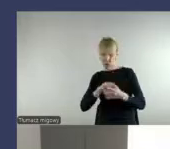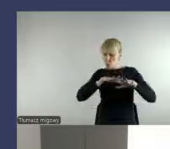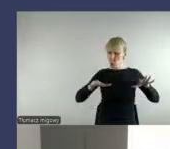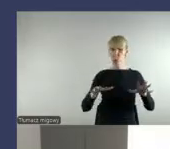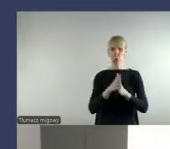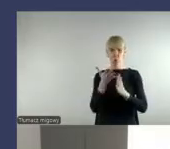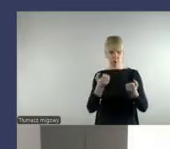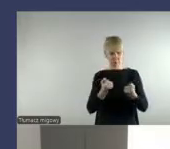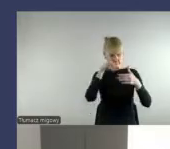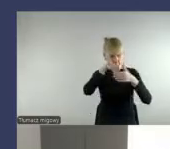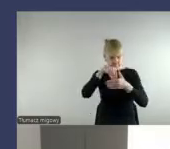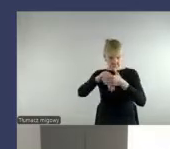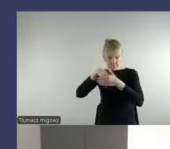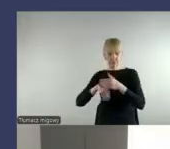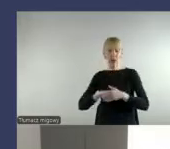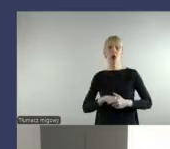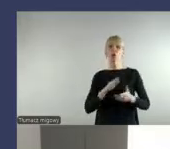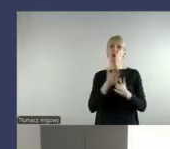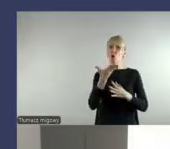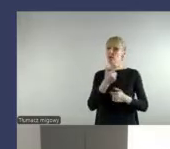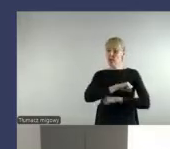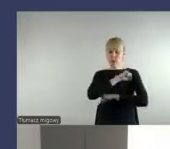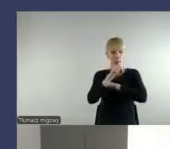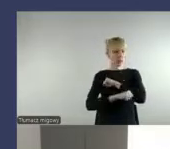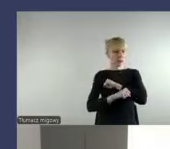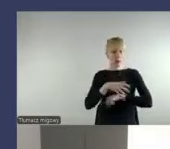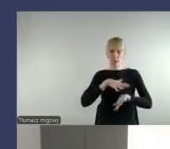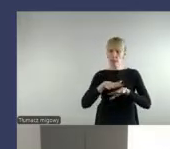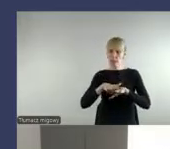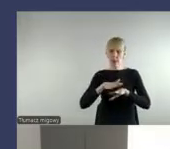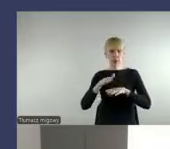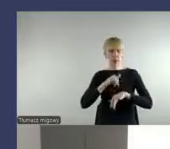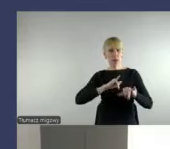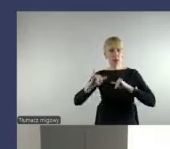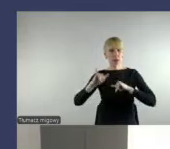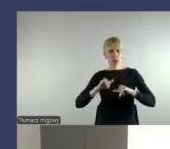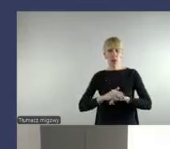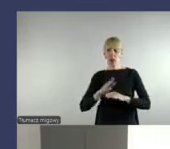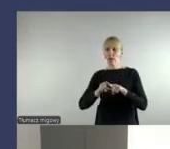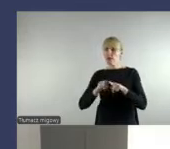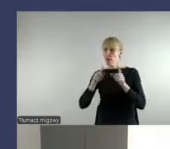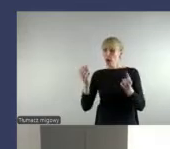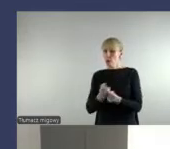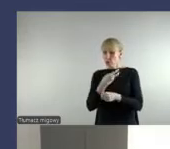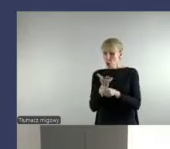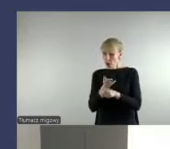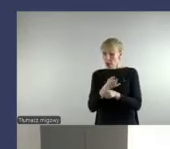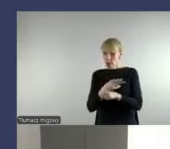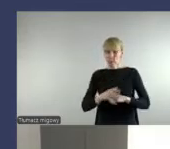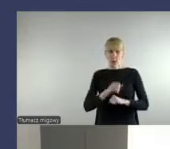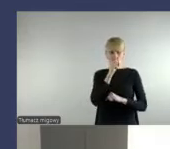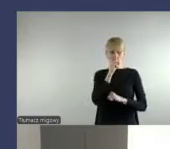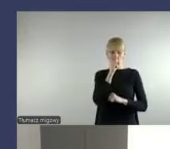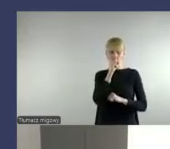all the equipment storage facilities. And the agreement does not replace the crisis management system and national rescue and firefighting system. It